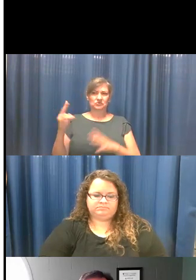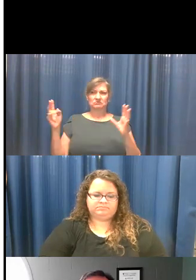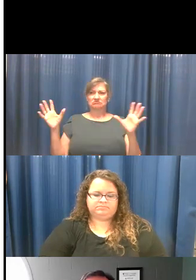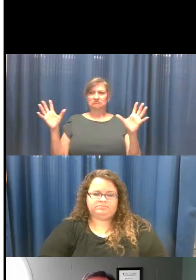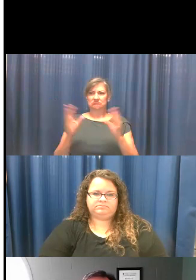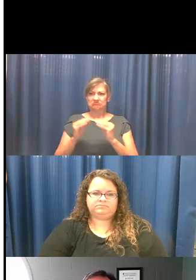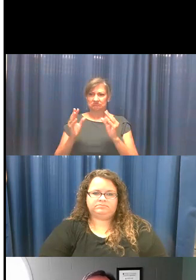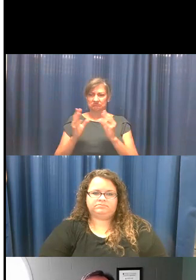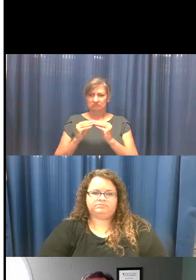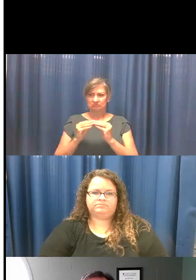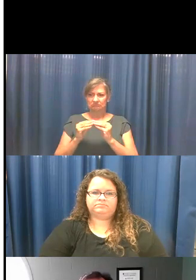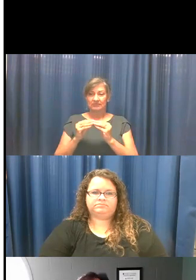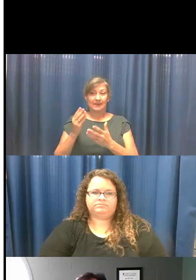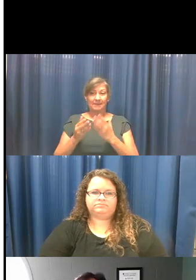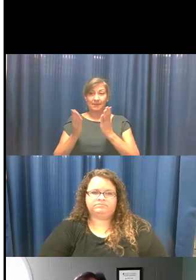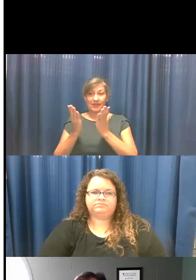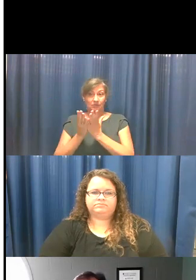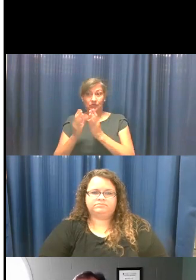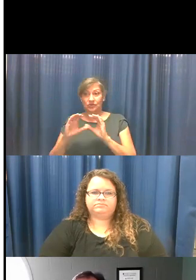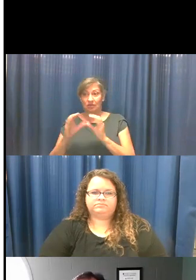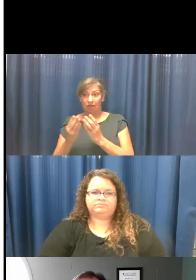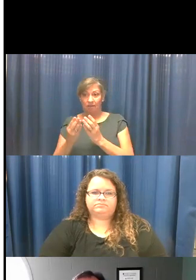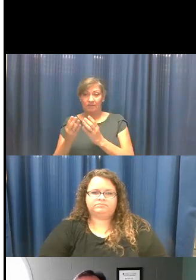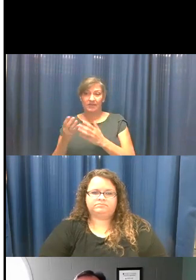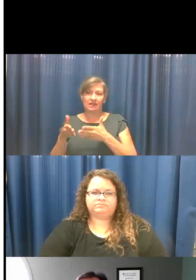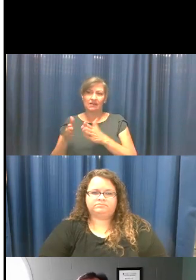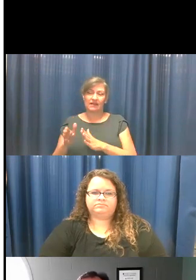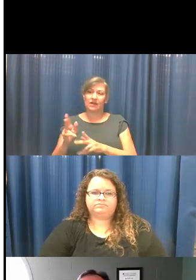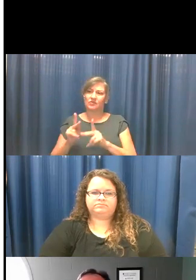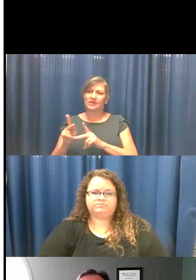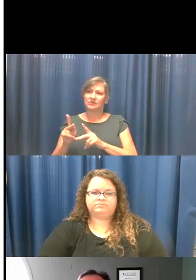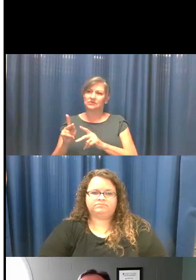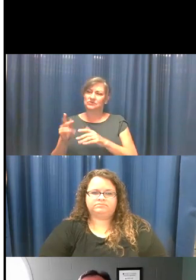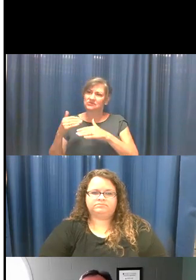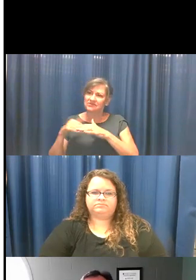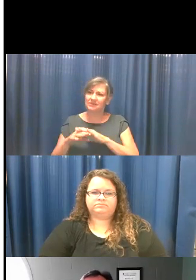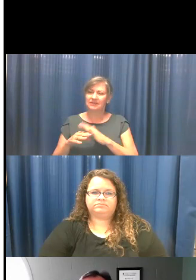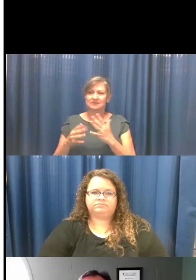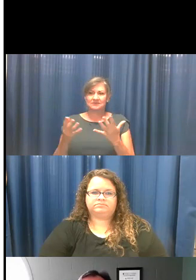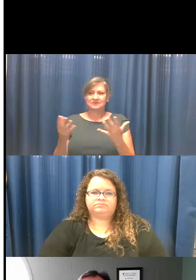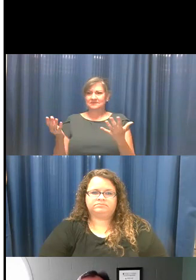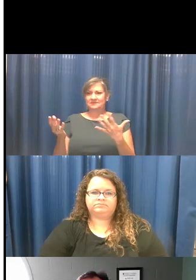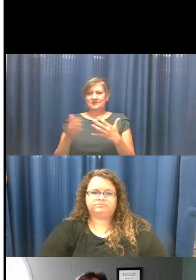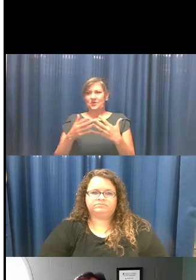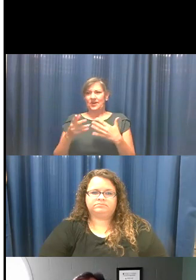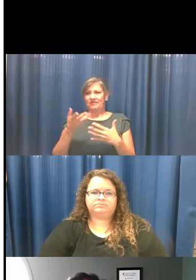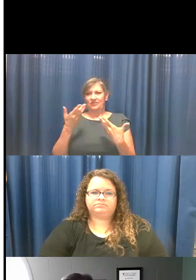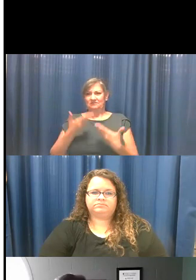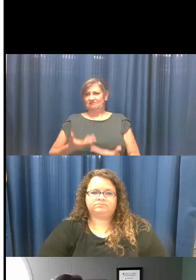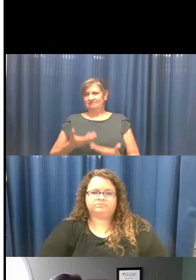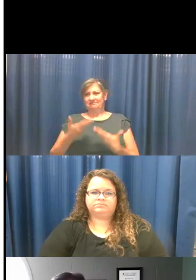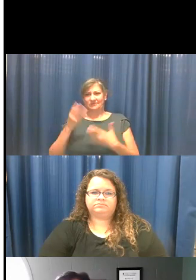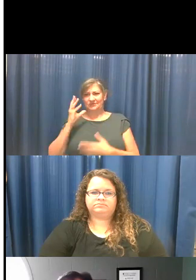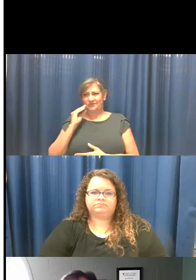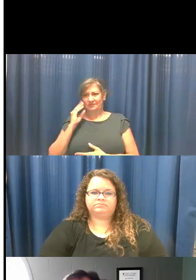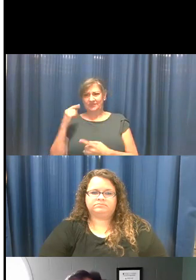book club or maybe multiple book clubs that allow people to kind of come in wherever you are on your journey with DEI